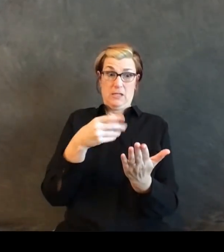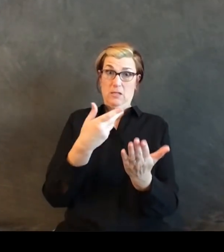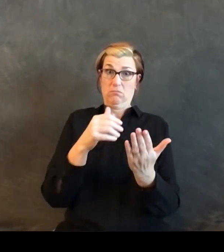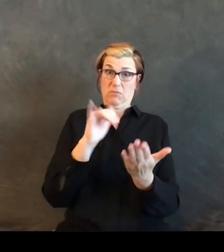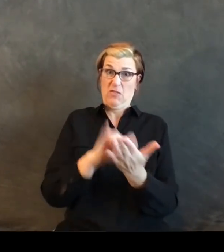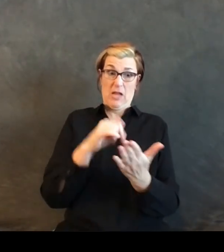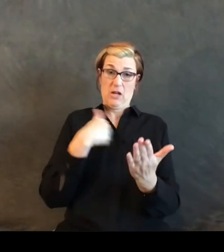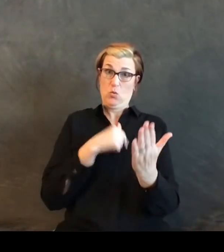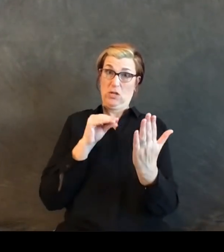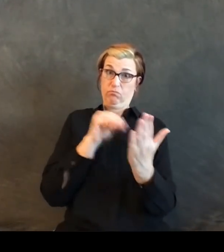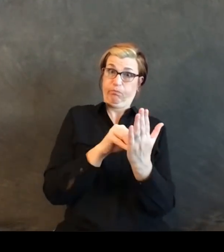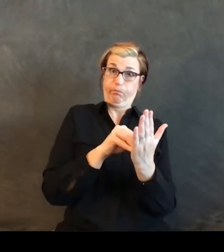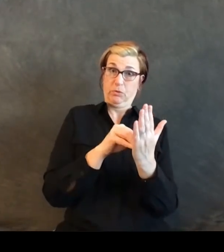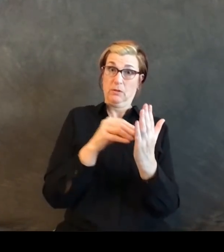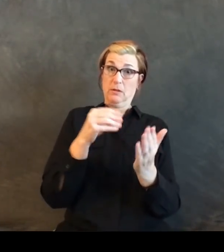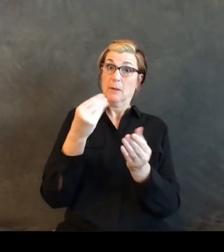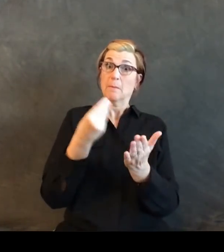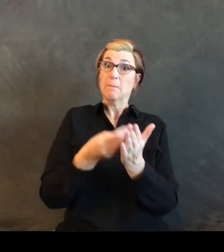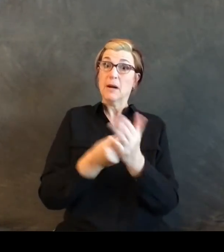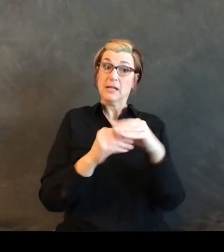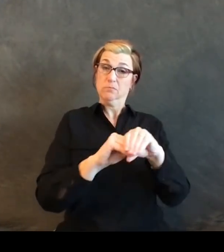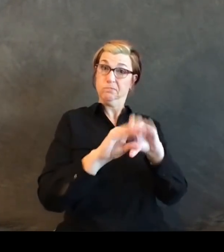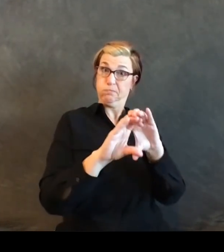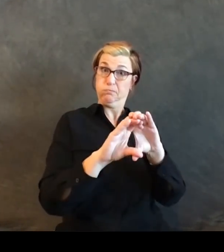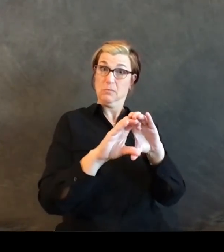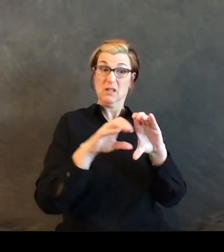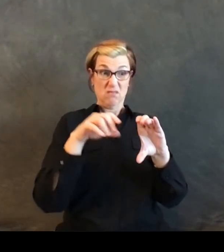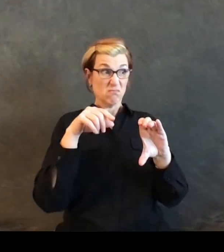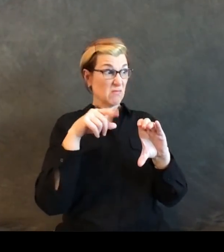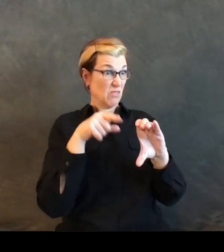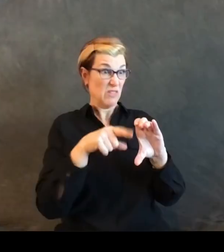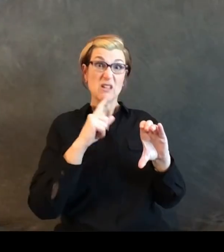ever passed in Congress.